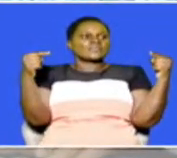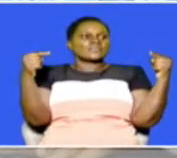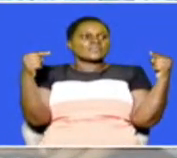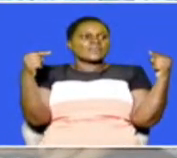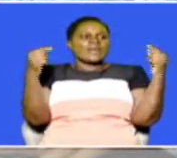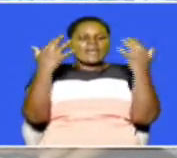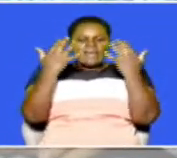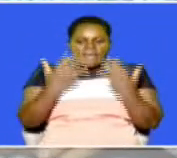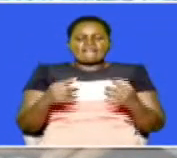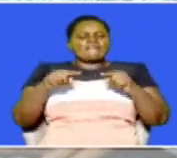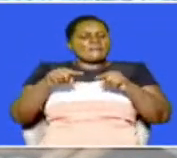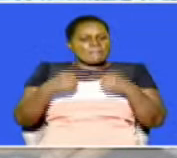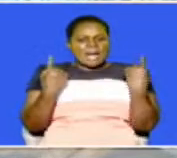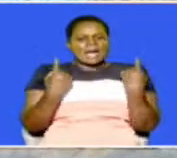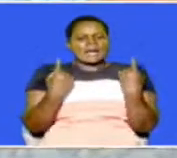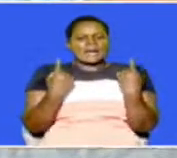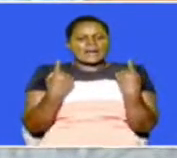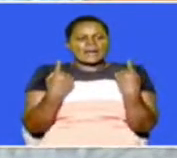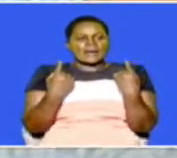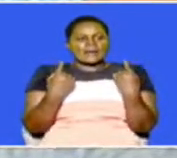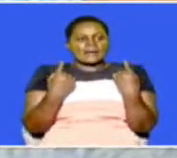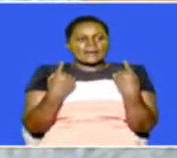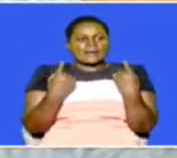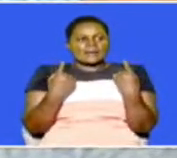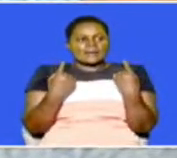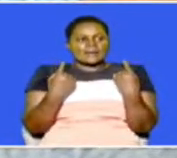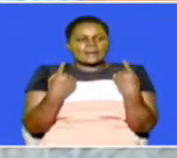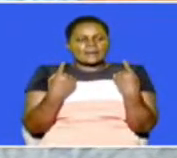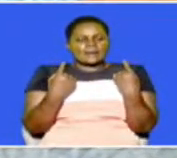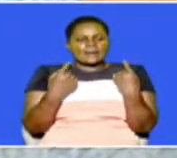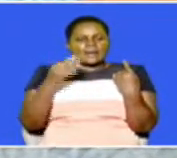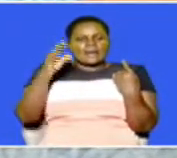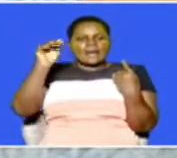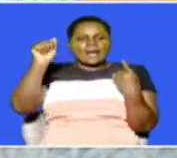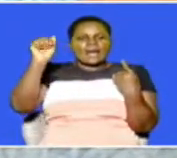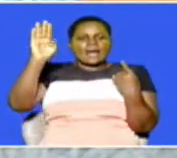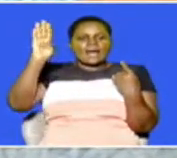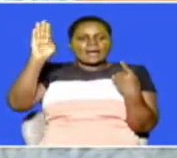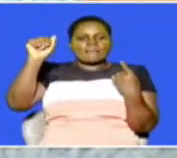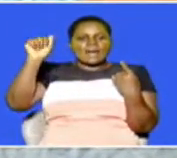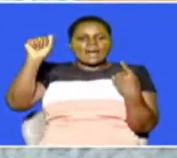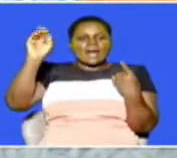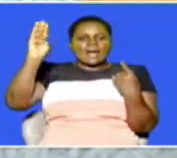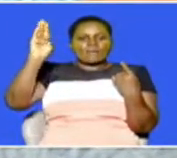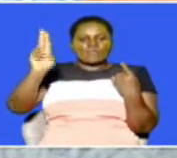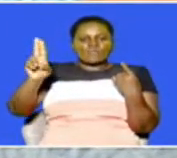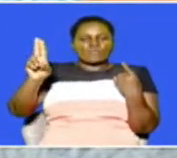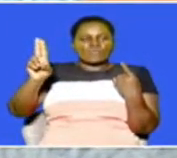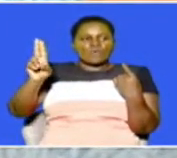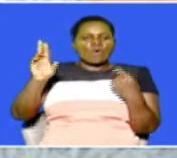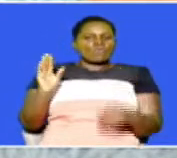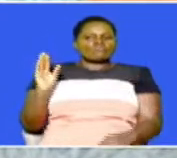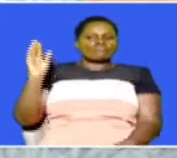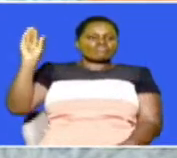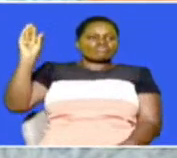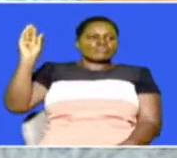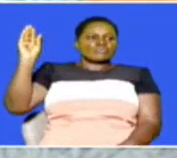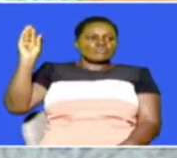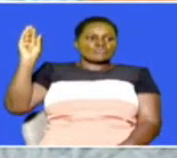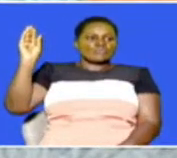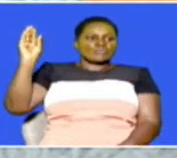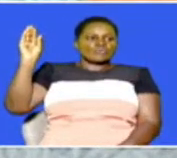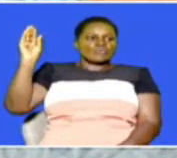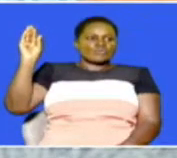received very heavy contributions that night, that the form of the oath